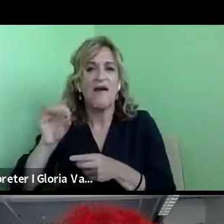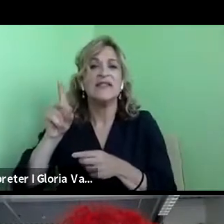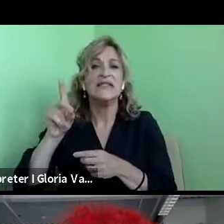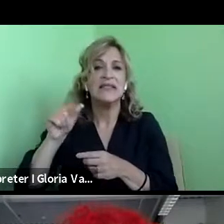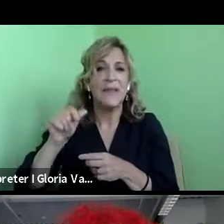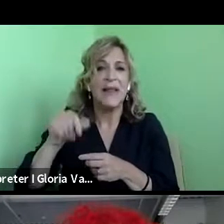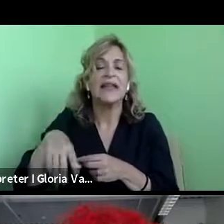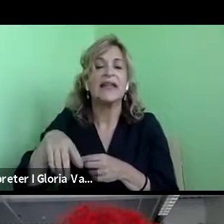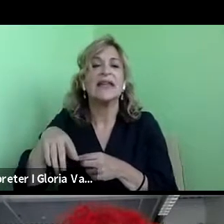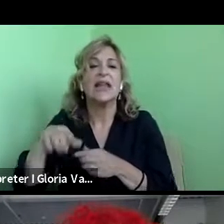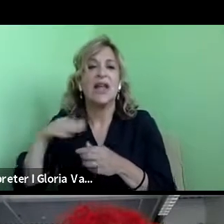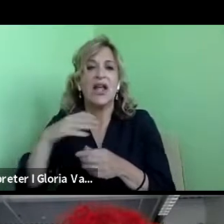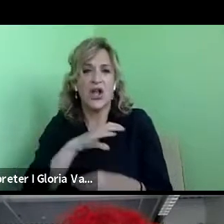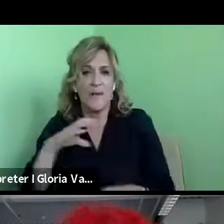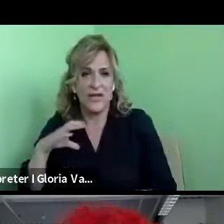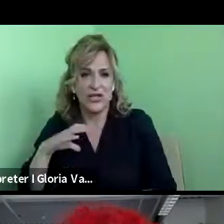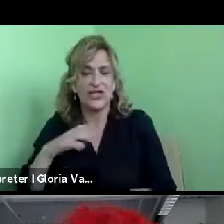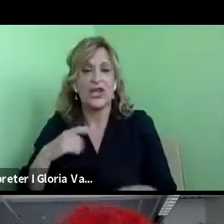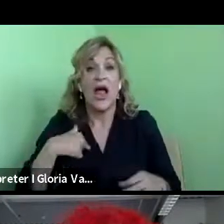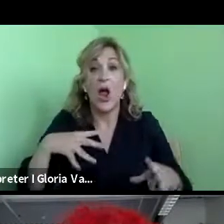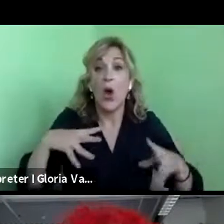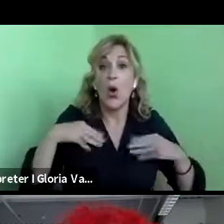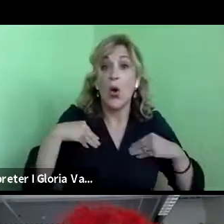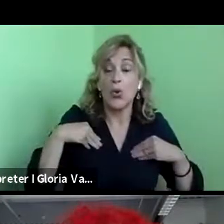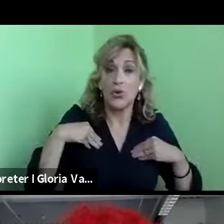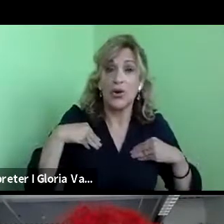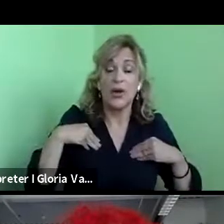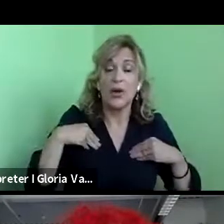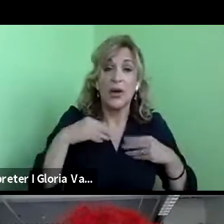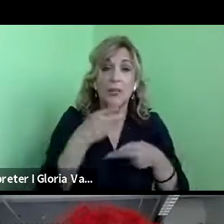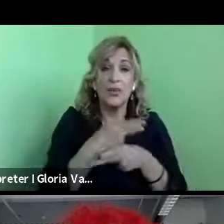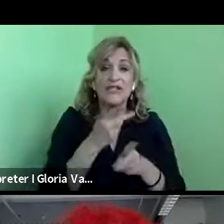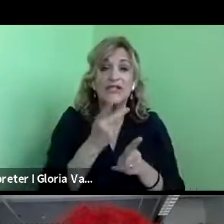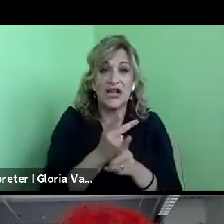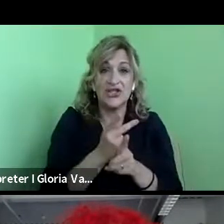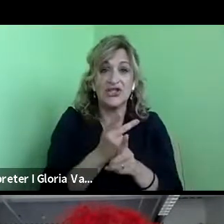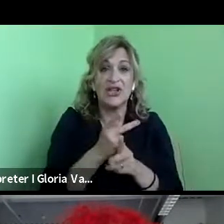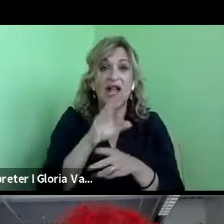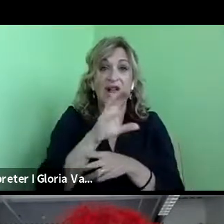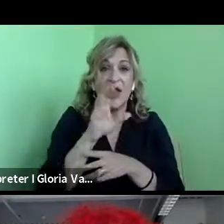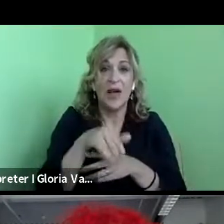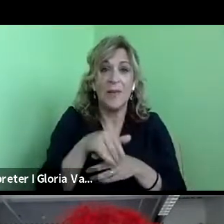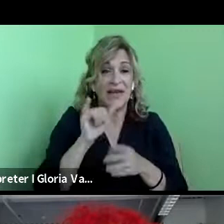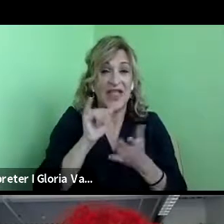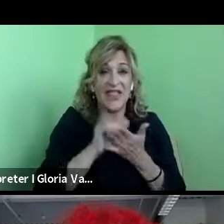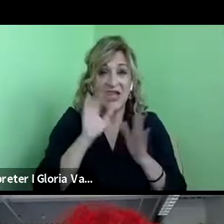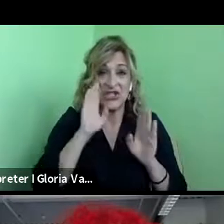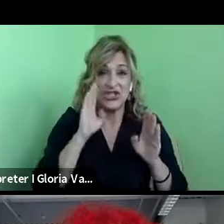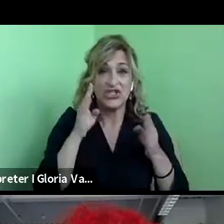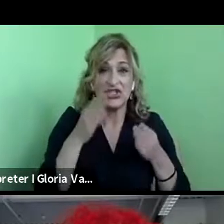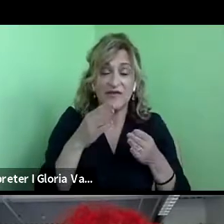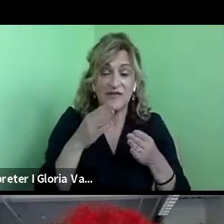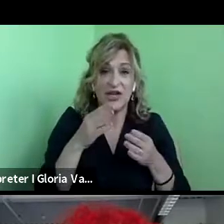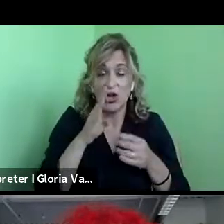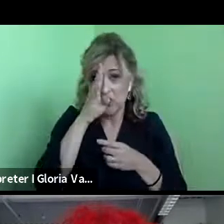I also own a production company called Shifting Creative Paradigms that focuses on